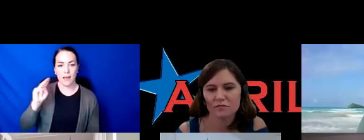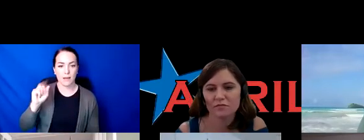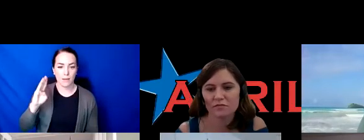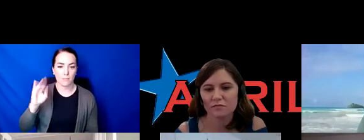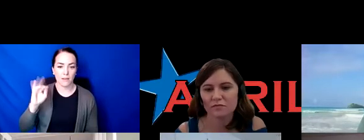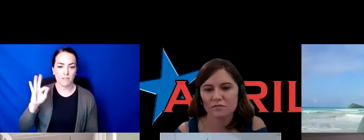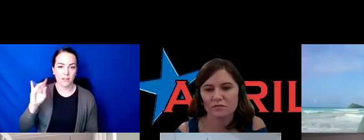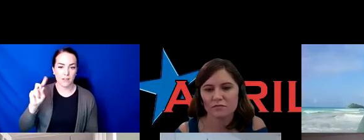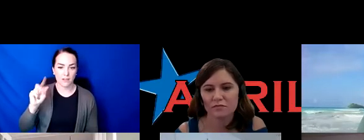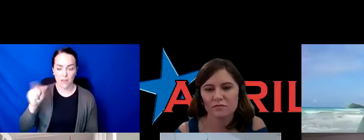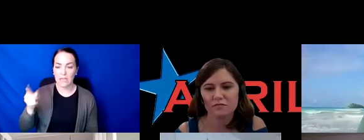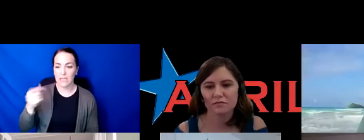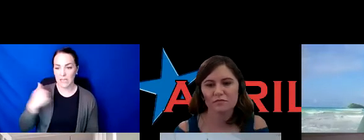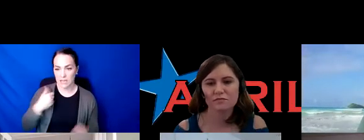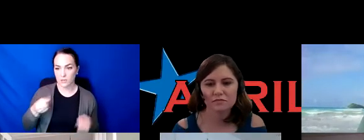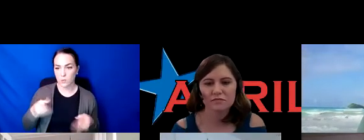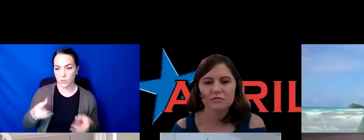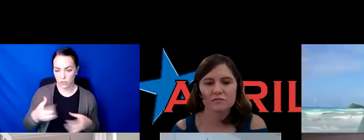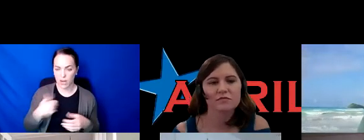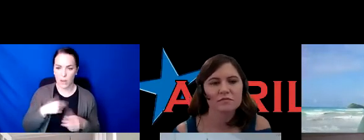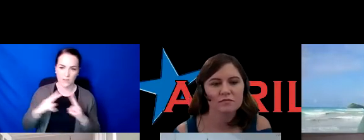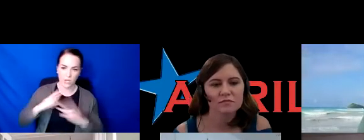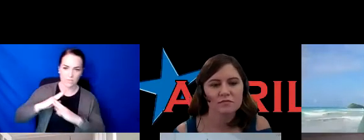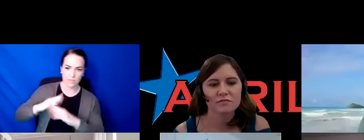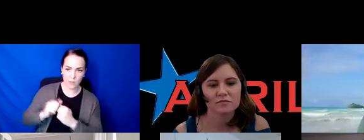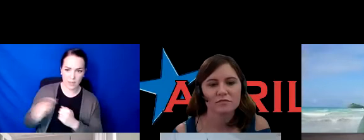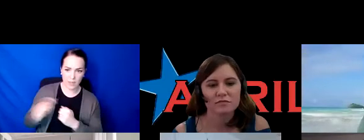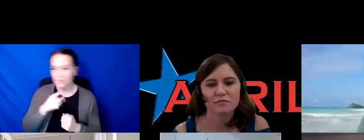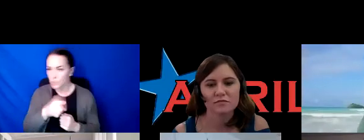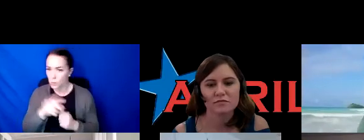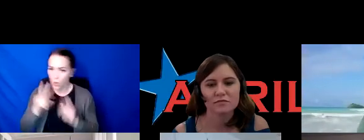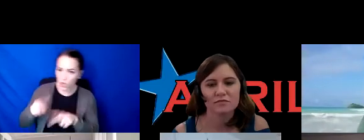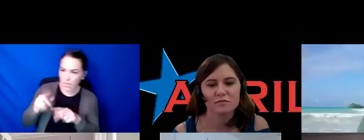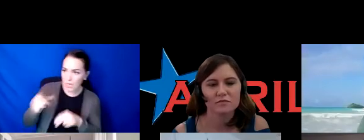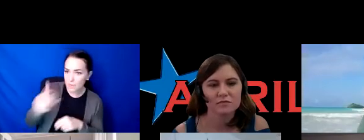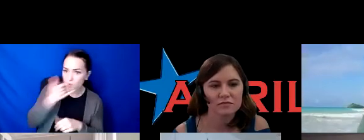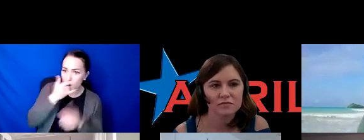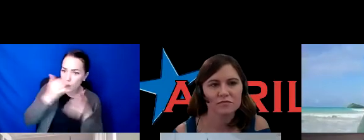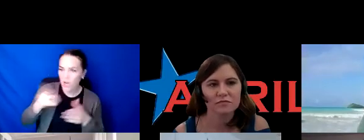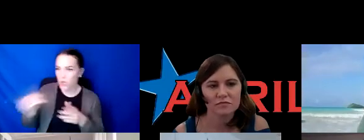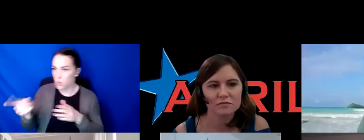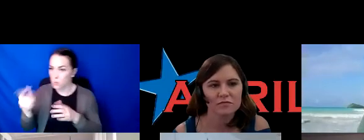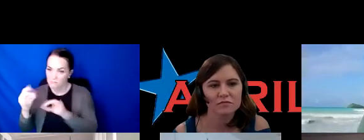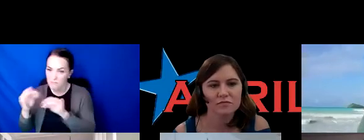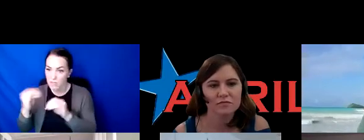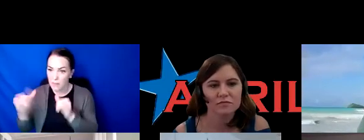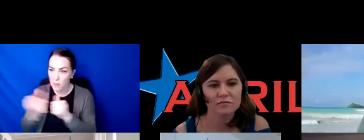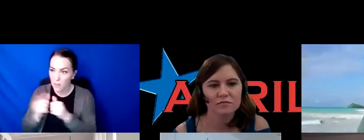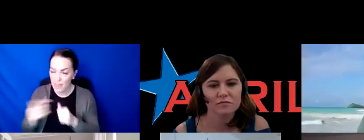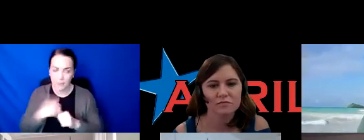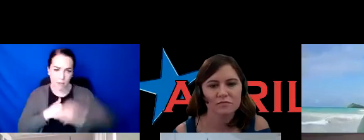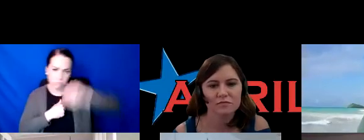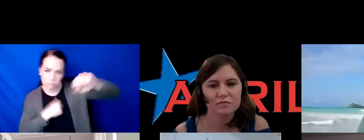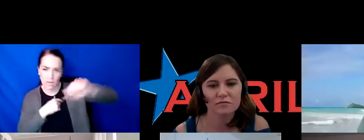him, me and my siblings. And like, if anybody like messed with him or looked at him differently, we were super protective of him. And it was like,